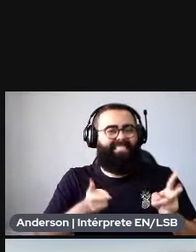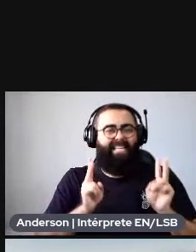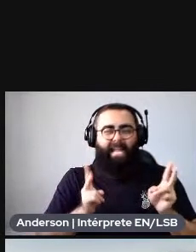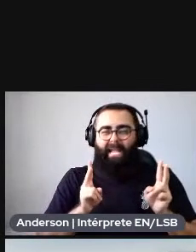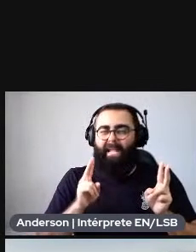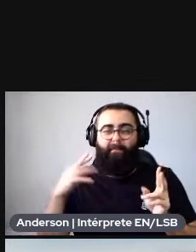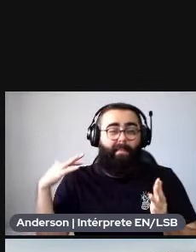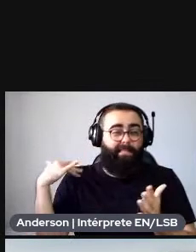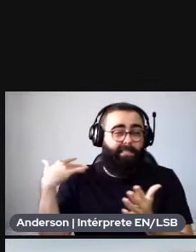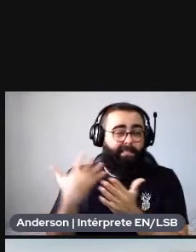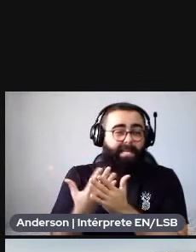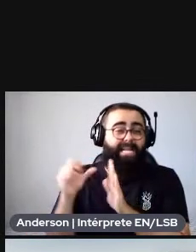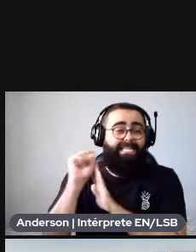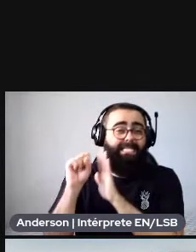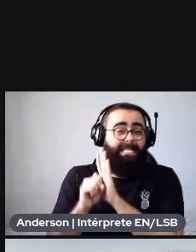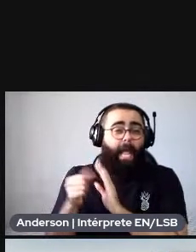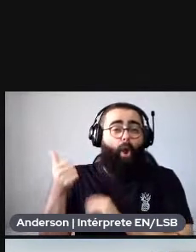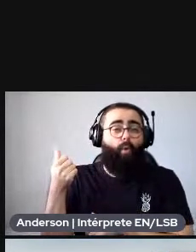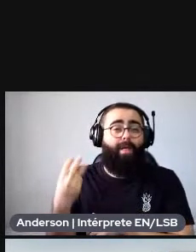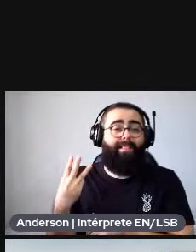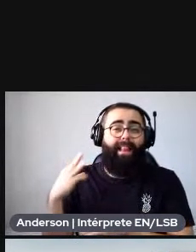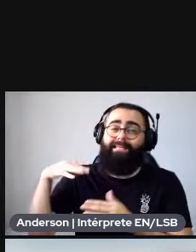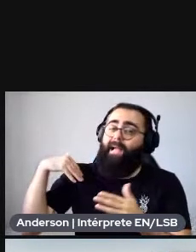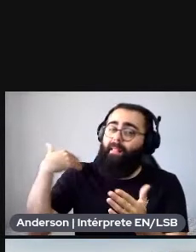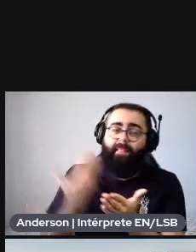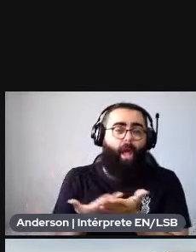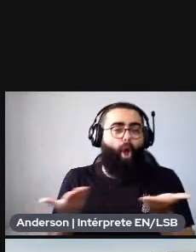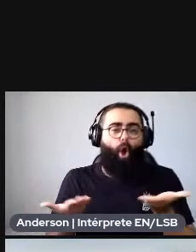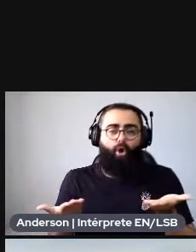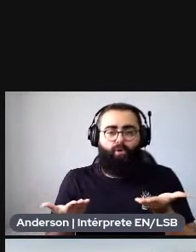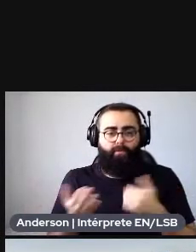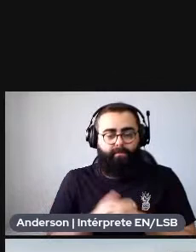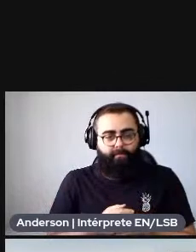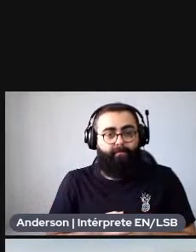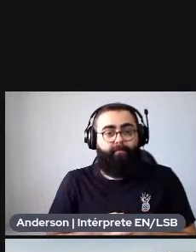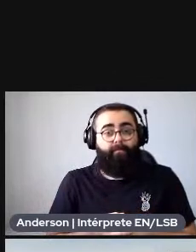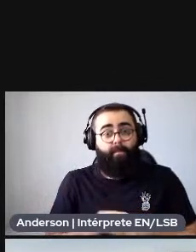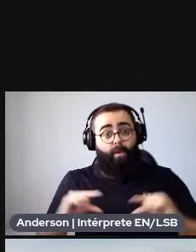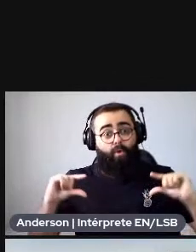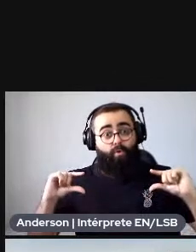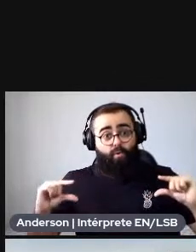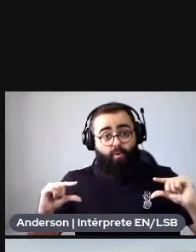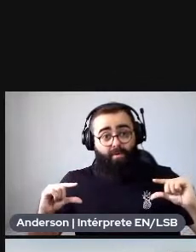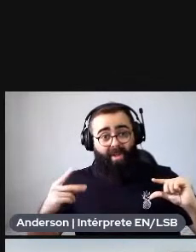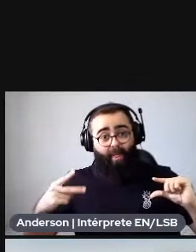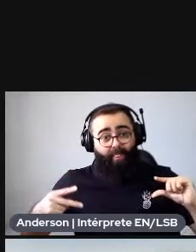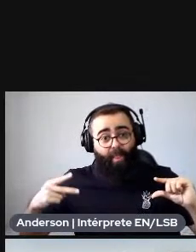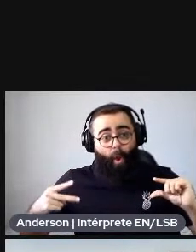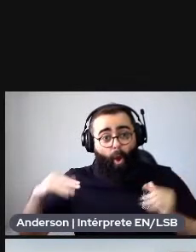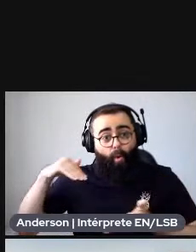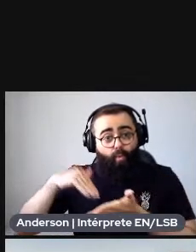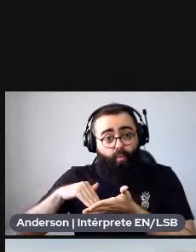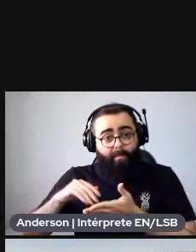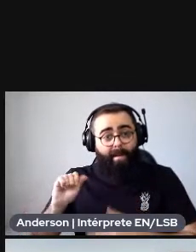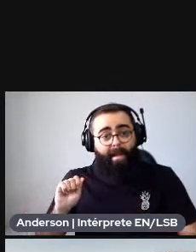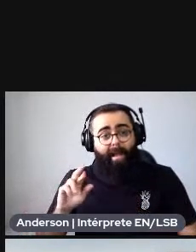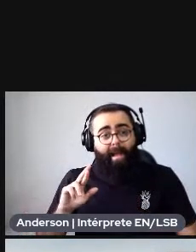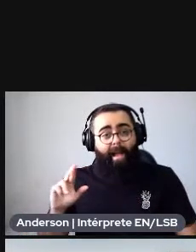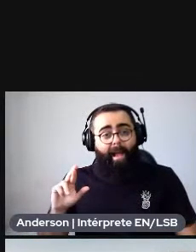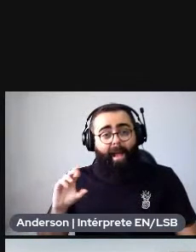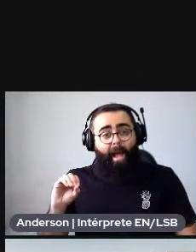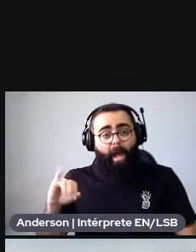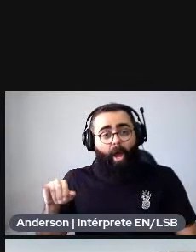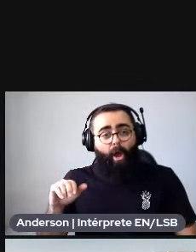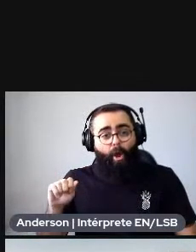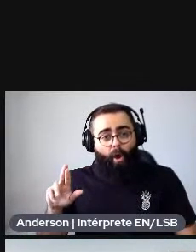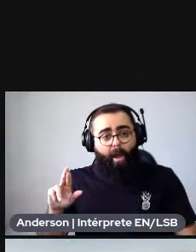Okay, we also see that here, arrojar and tirar, they present more or less the same amount of tokens in present-day